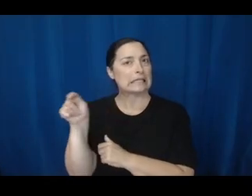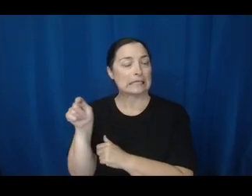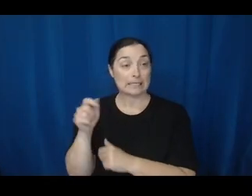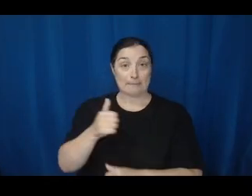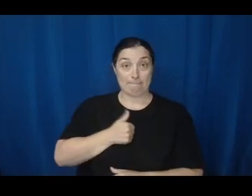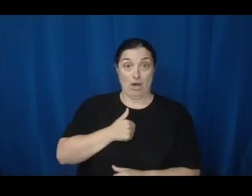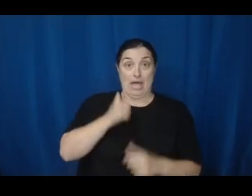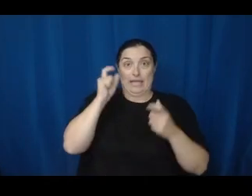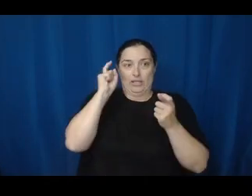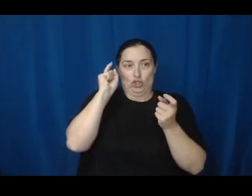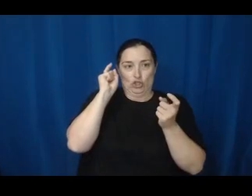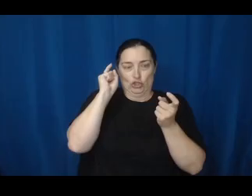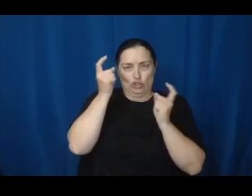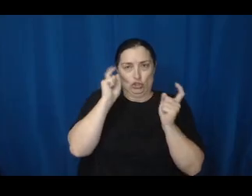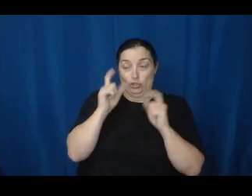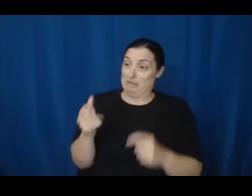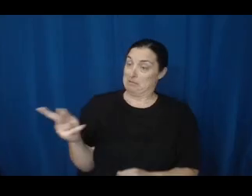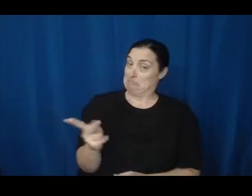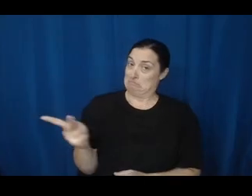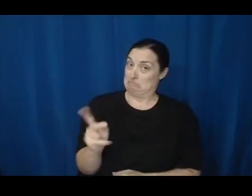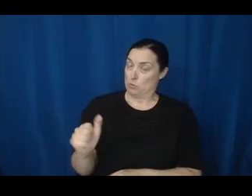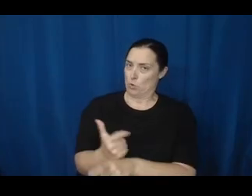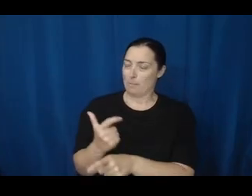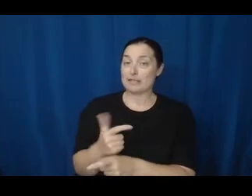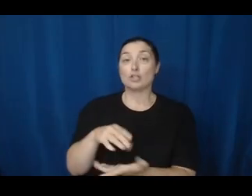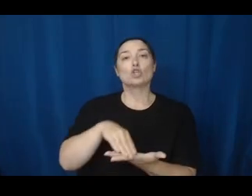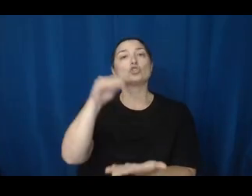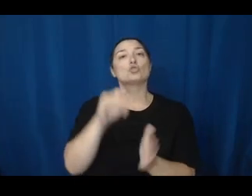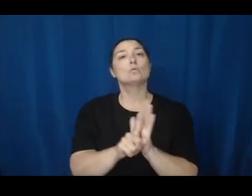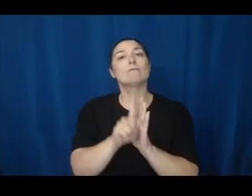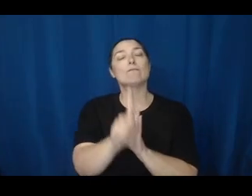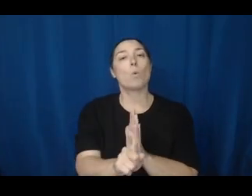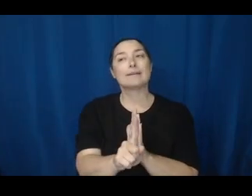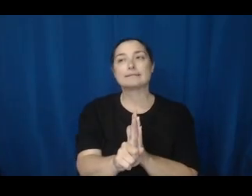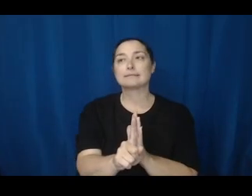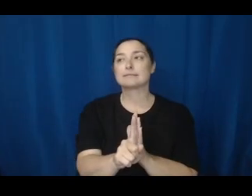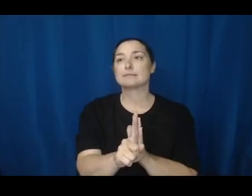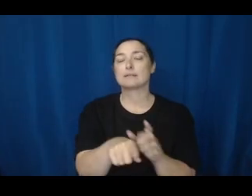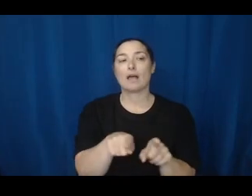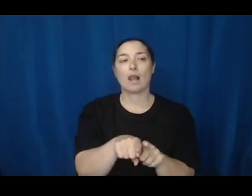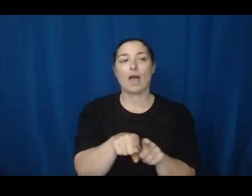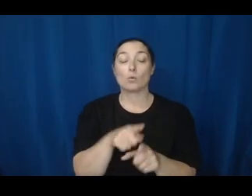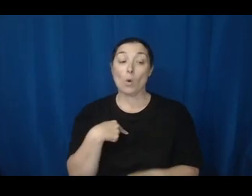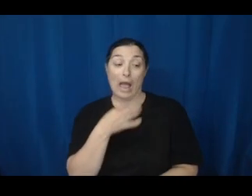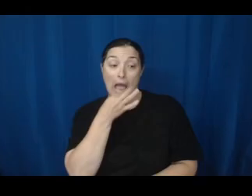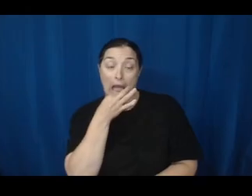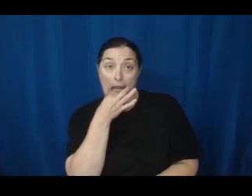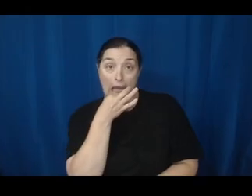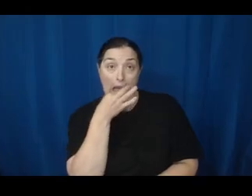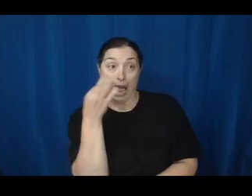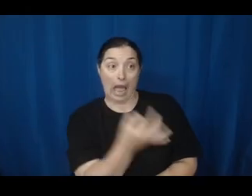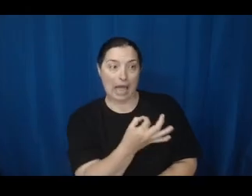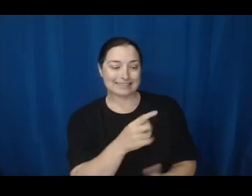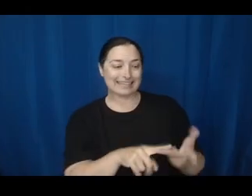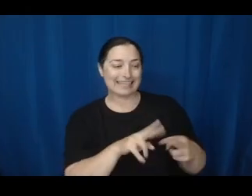and I want to hear what you have to say, is that student voice is often seen as, okay, so let's ask these kids whether they like what we are